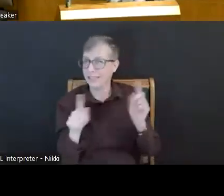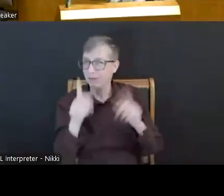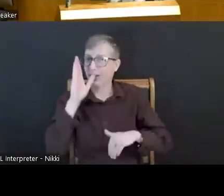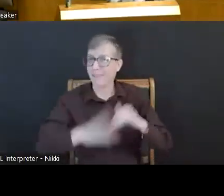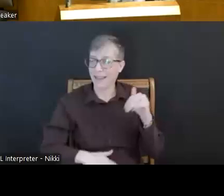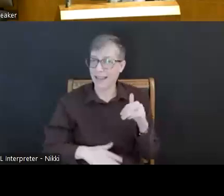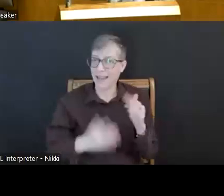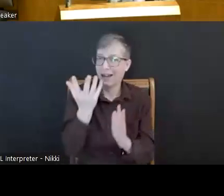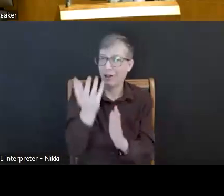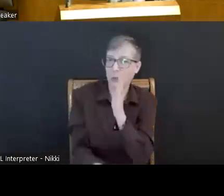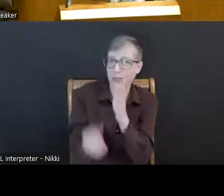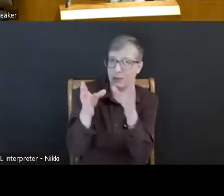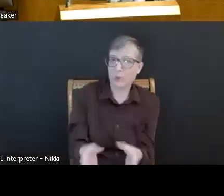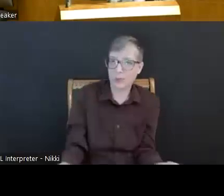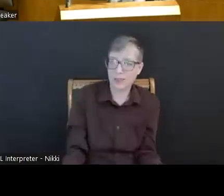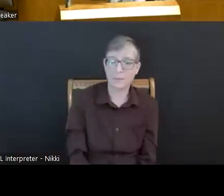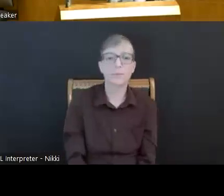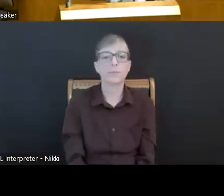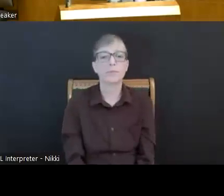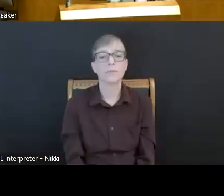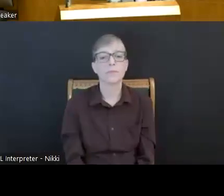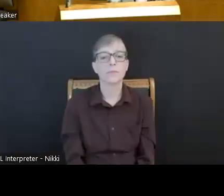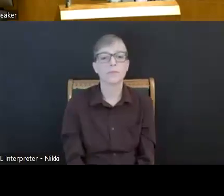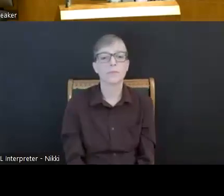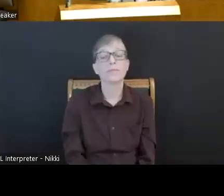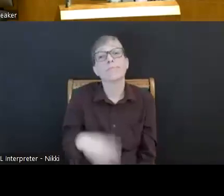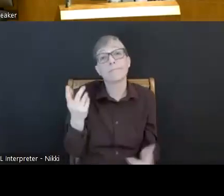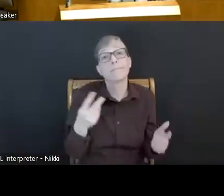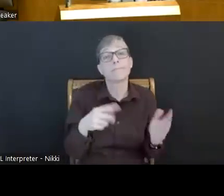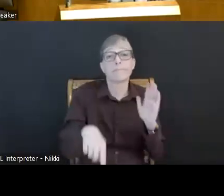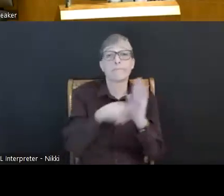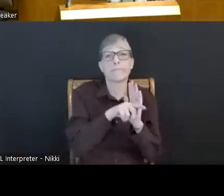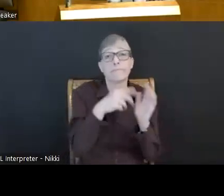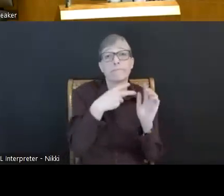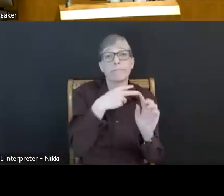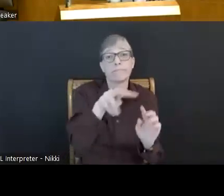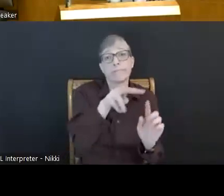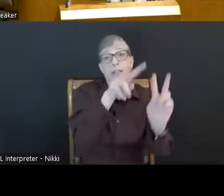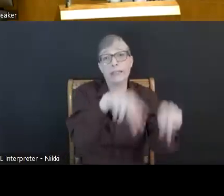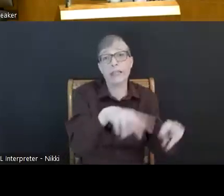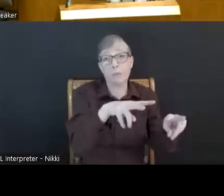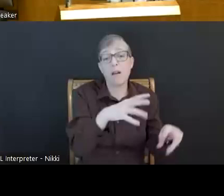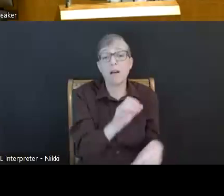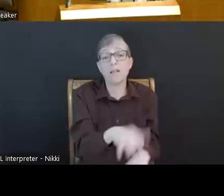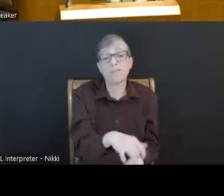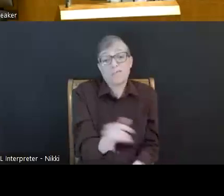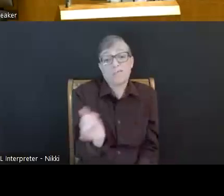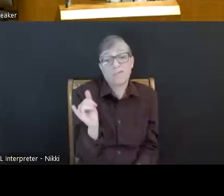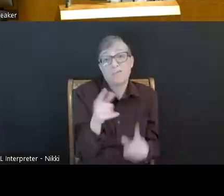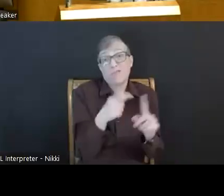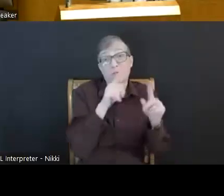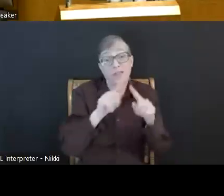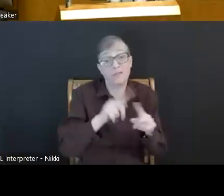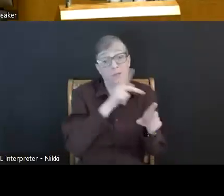Again, the stigma, including from potential providers, and even sometimes from other blind people. There was a great article a few years ago in the Braille